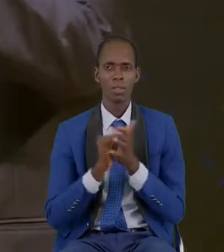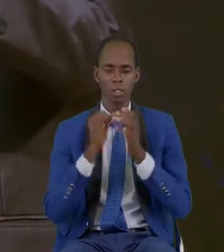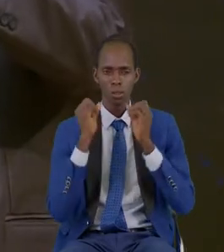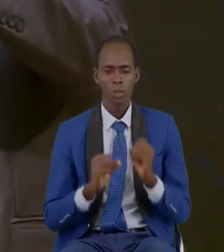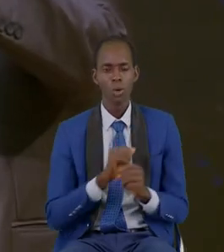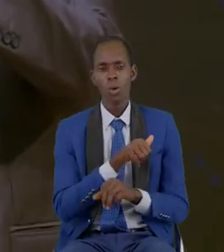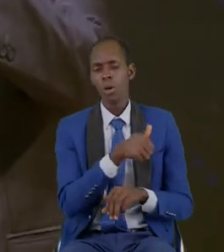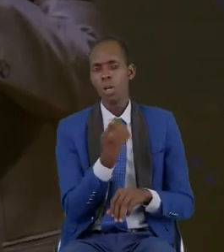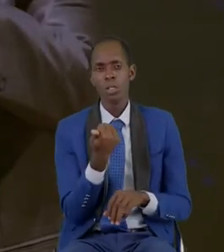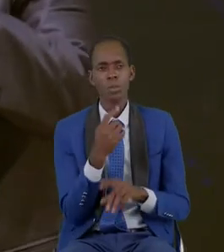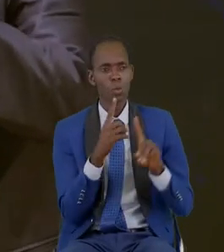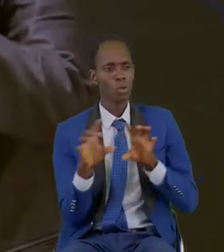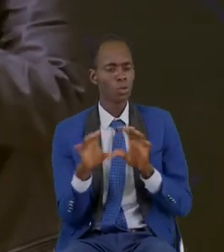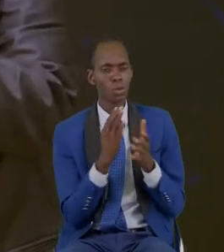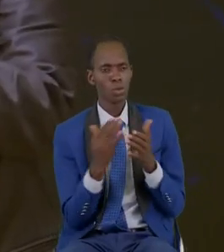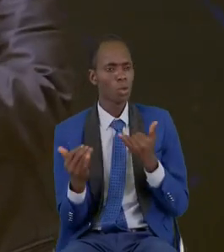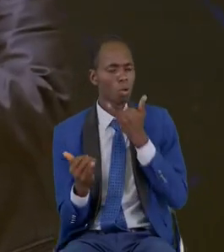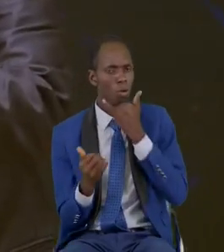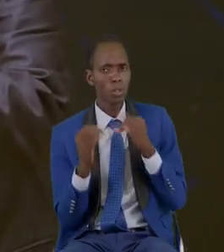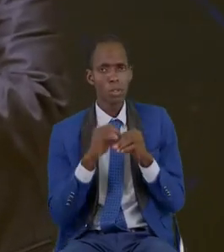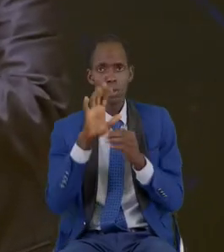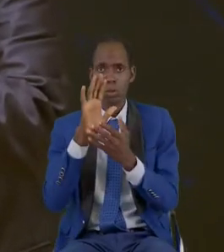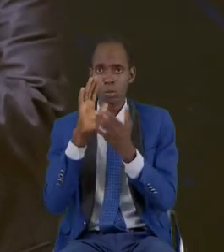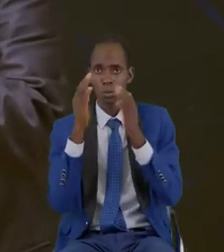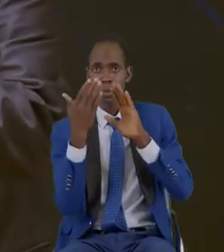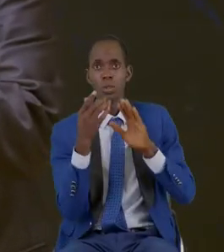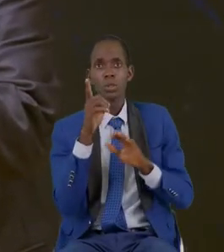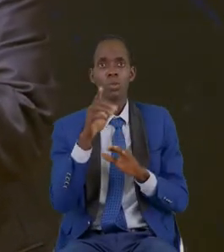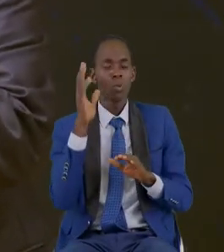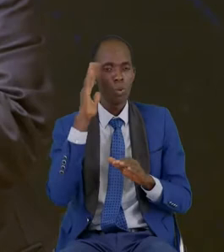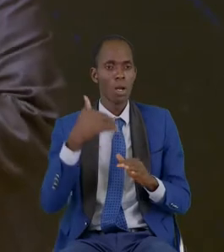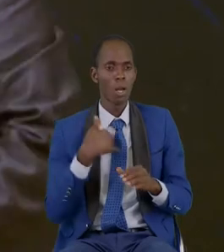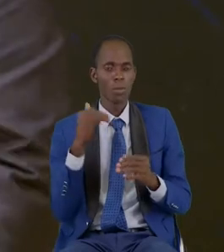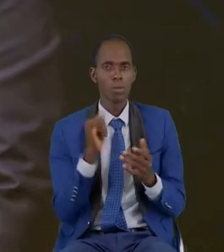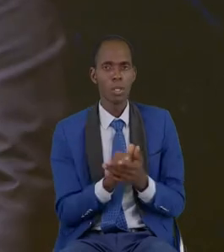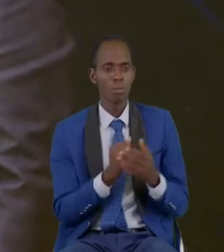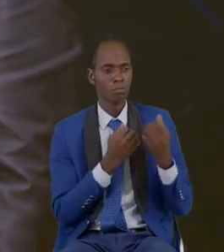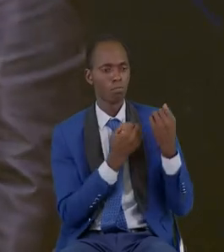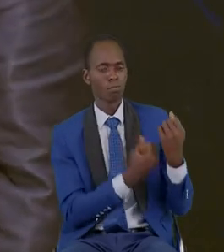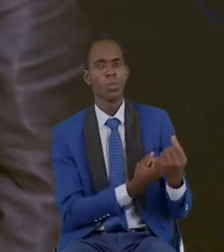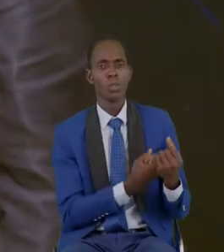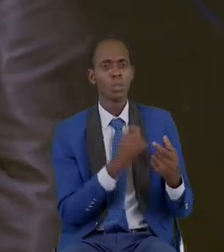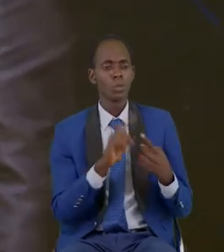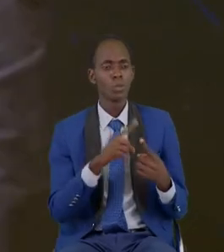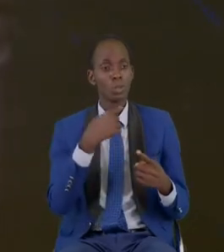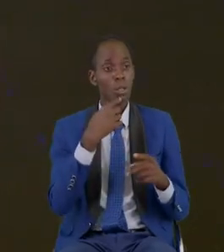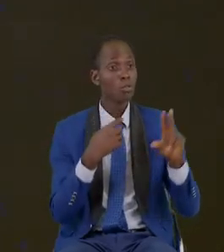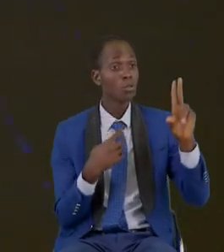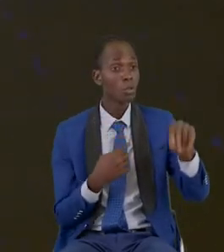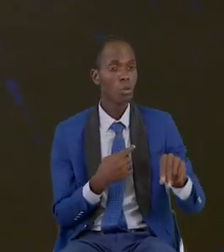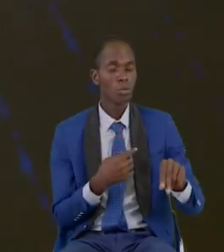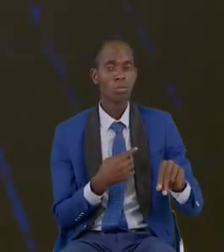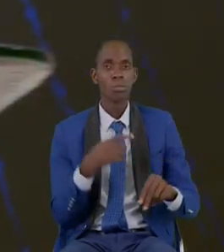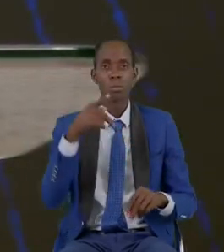wrong in your presence, you have the boldness, you have the courage to say, no, Peter,